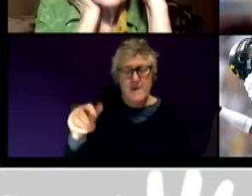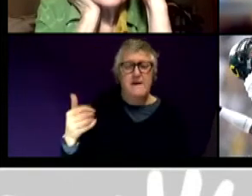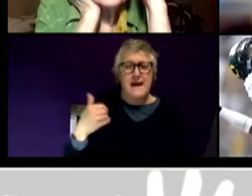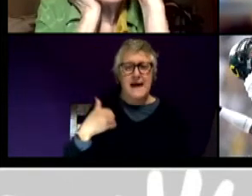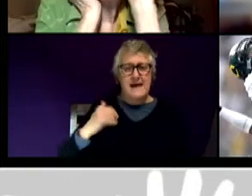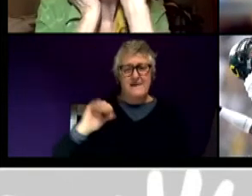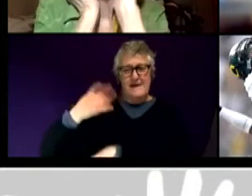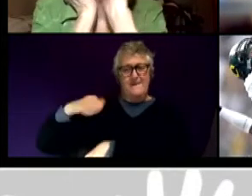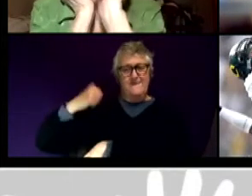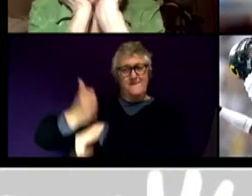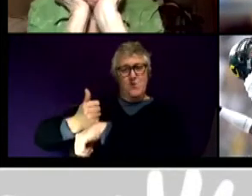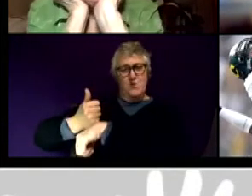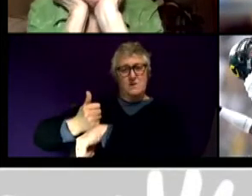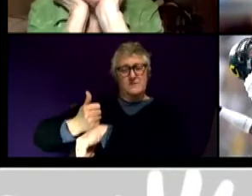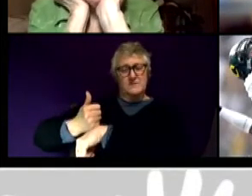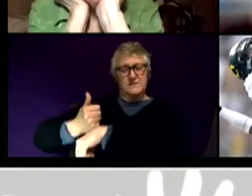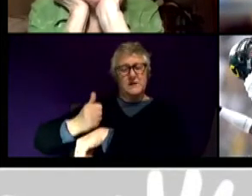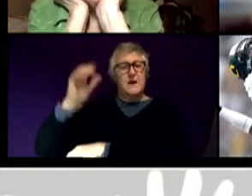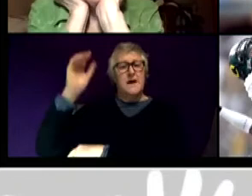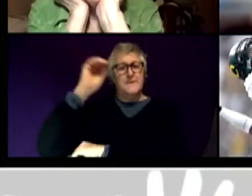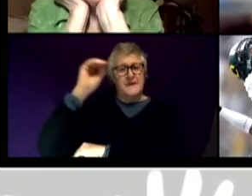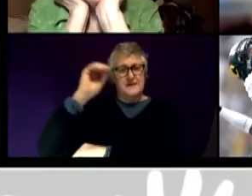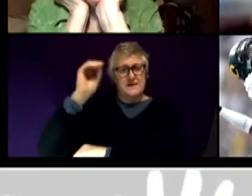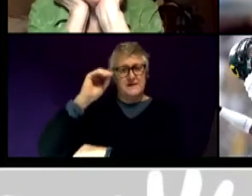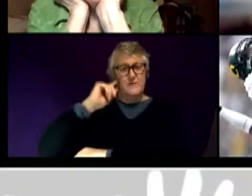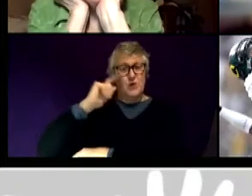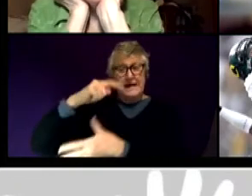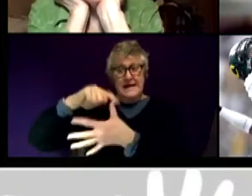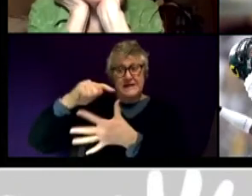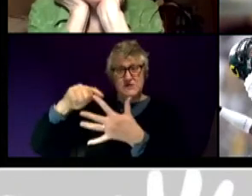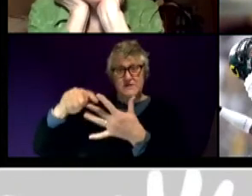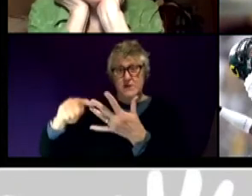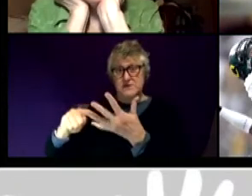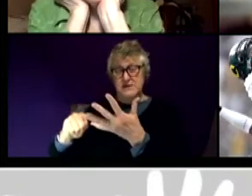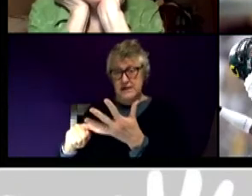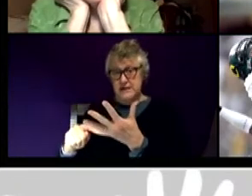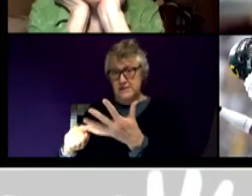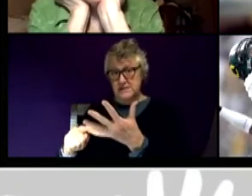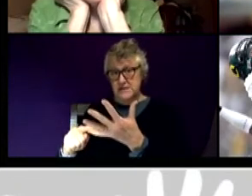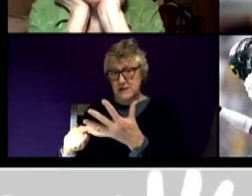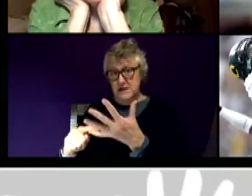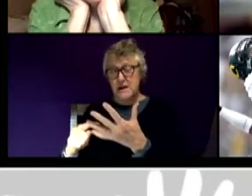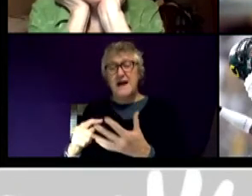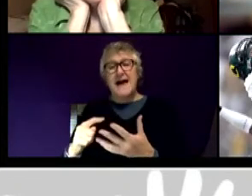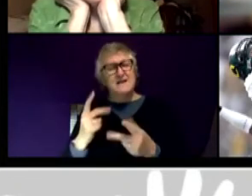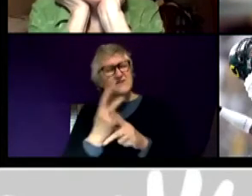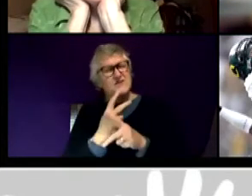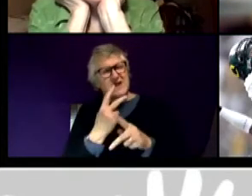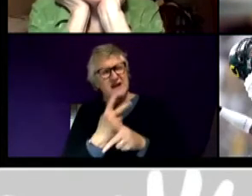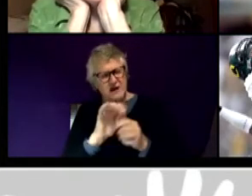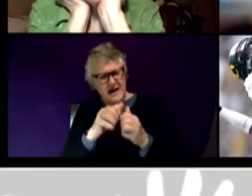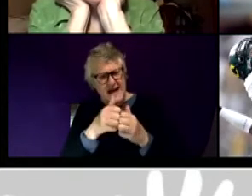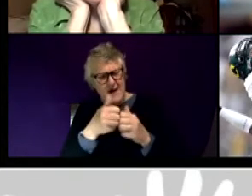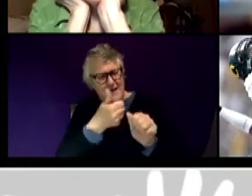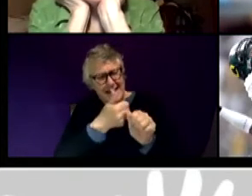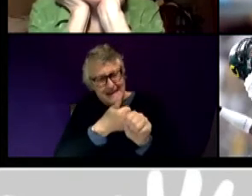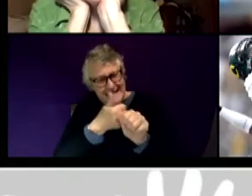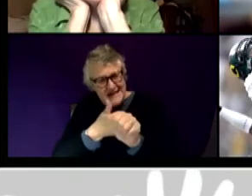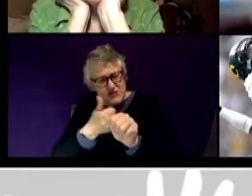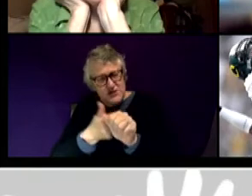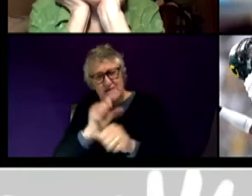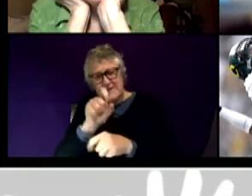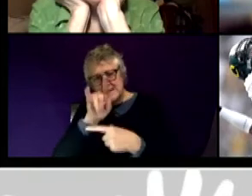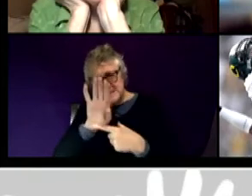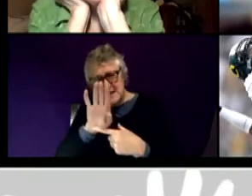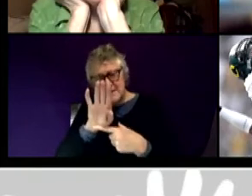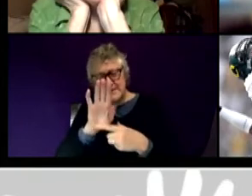look at how each one of our subcommittees could help break down the process